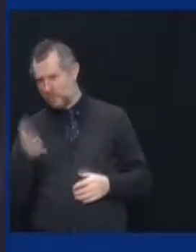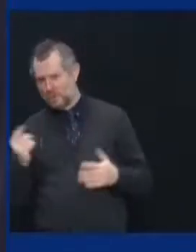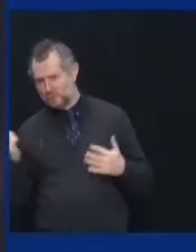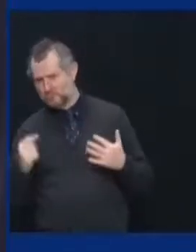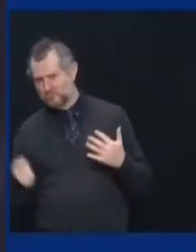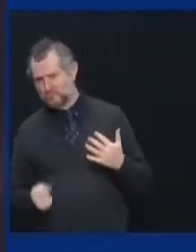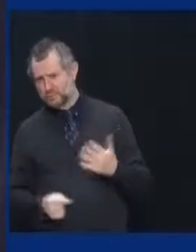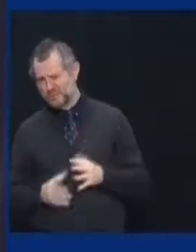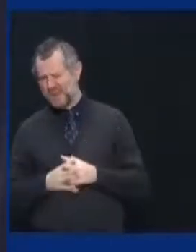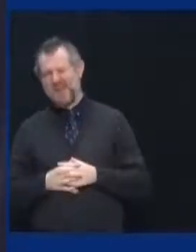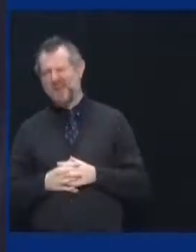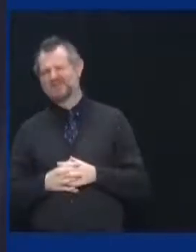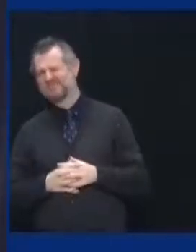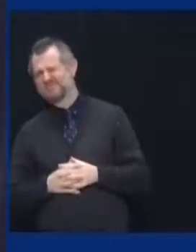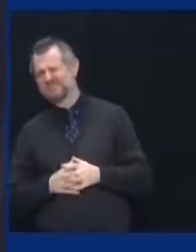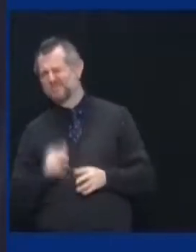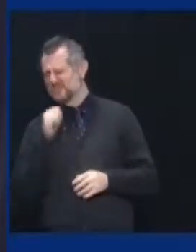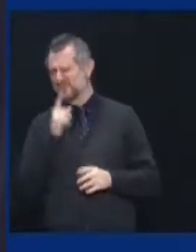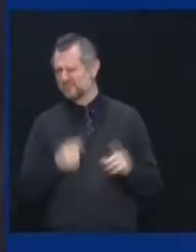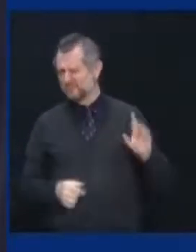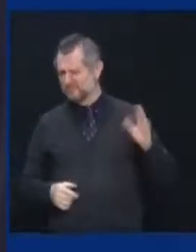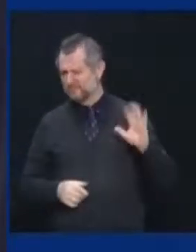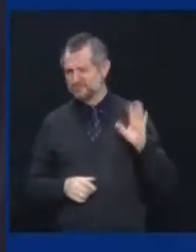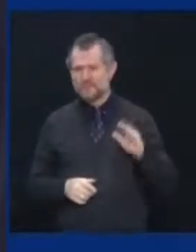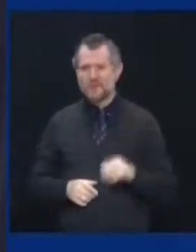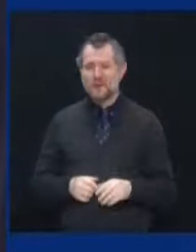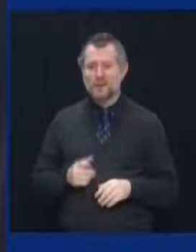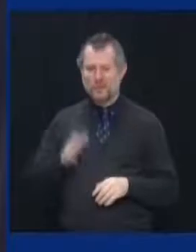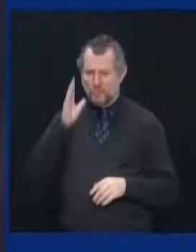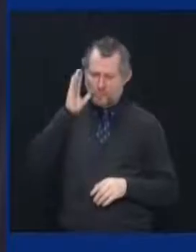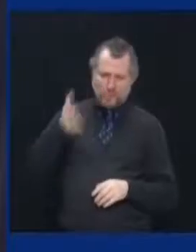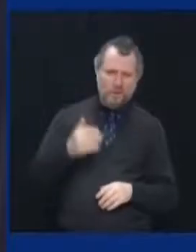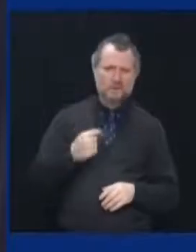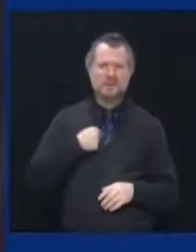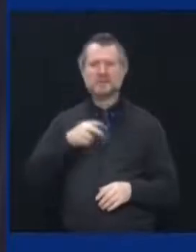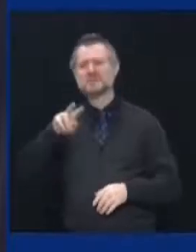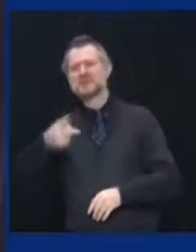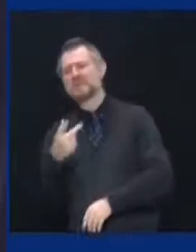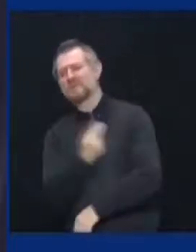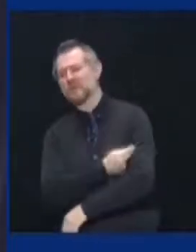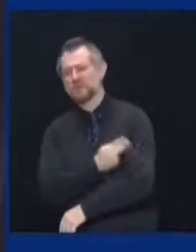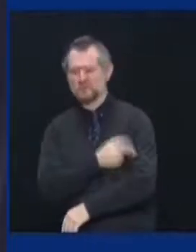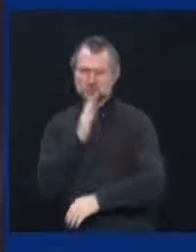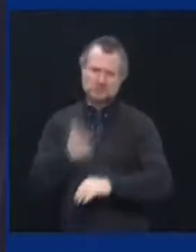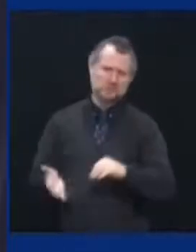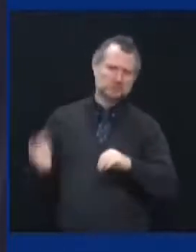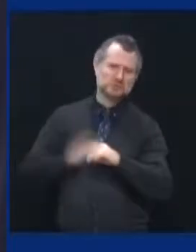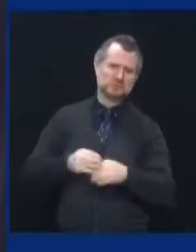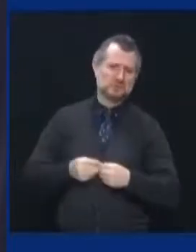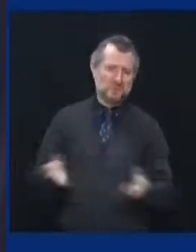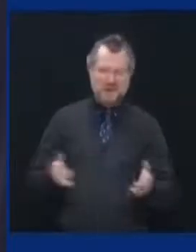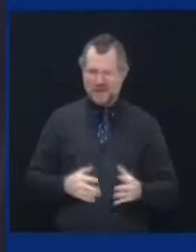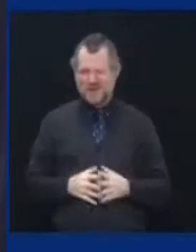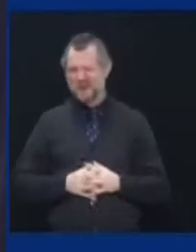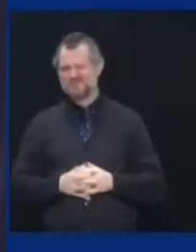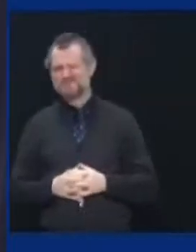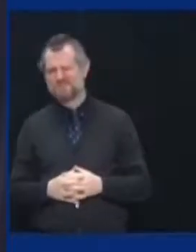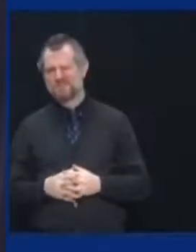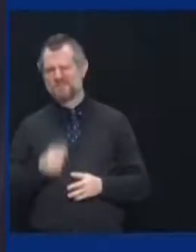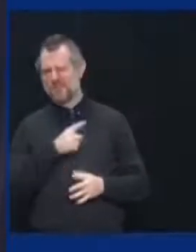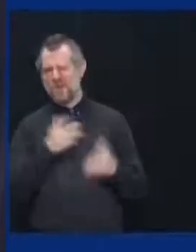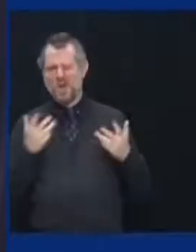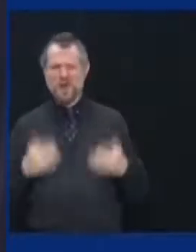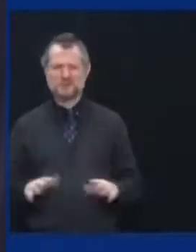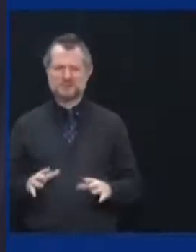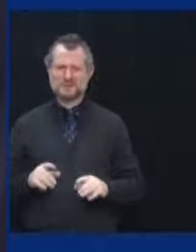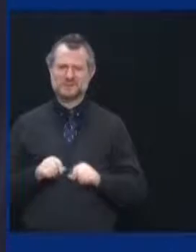implausible. We'll accelerate the second dosages. They already were